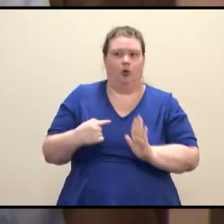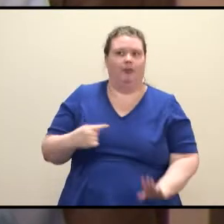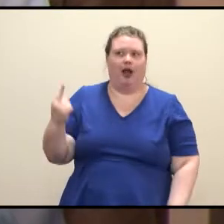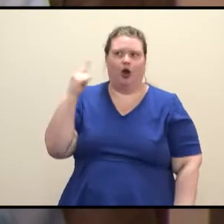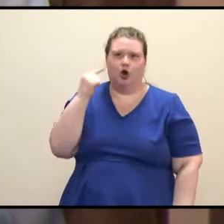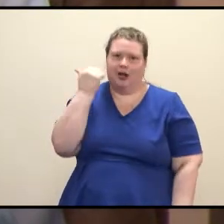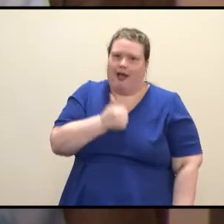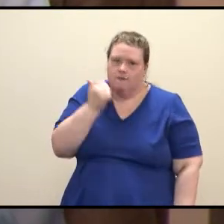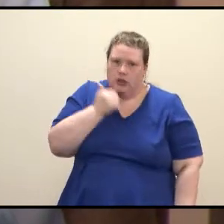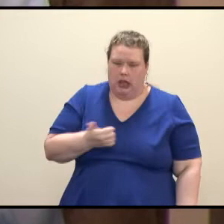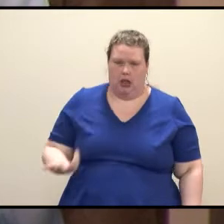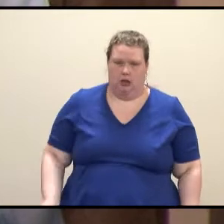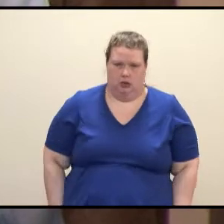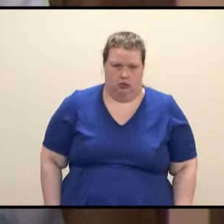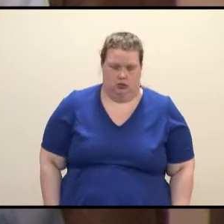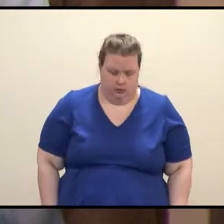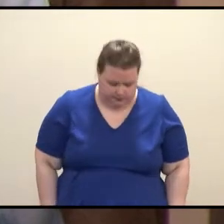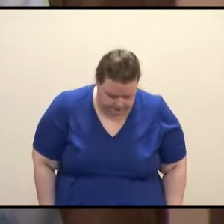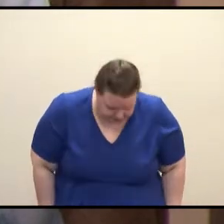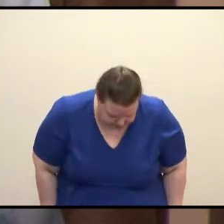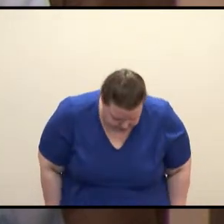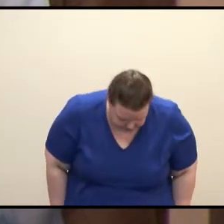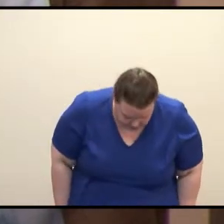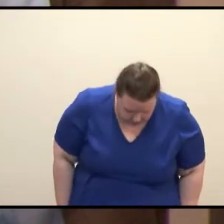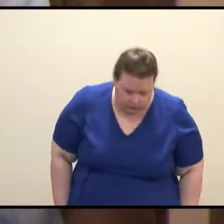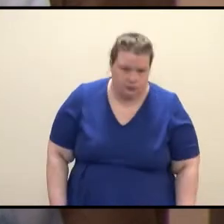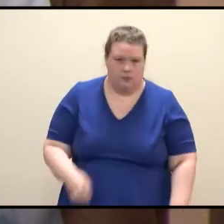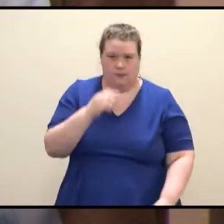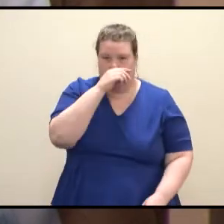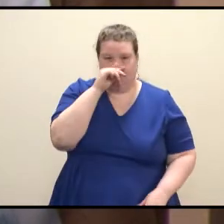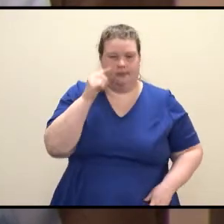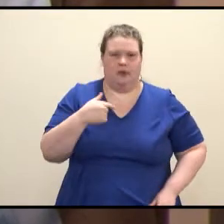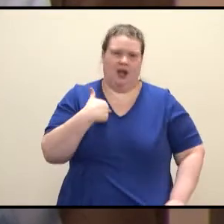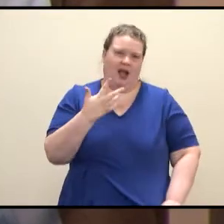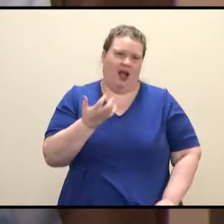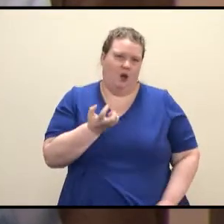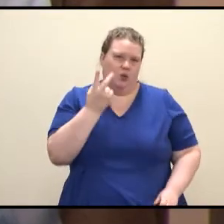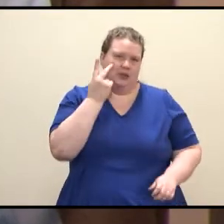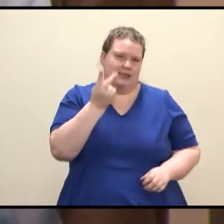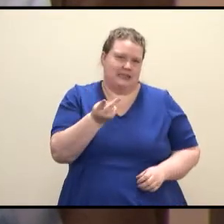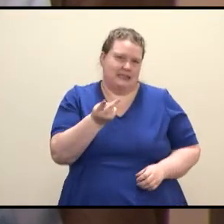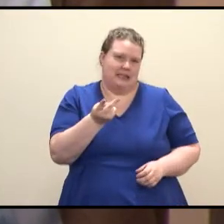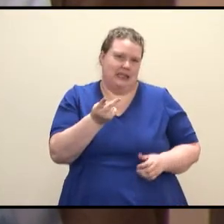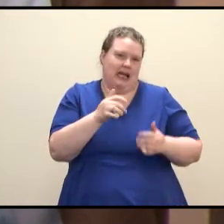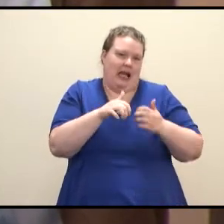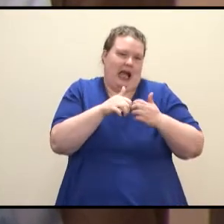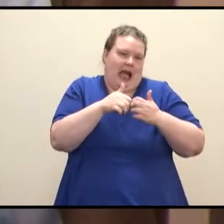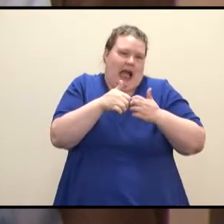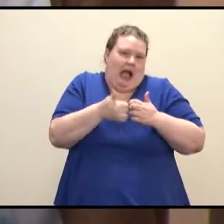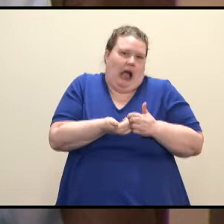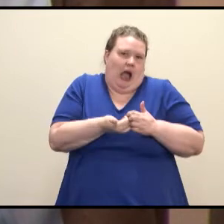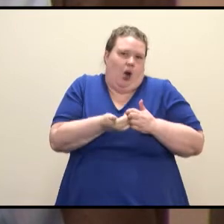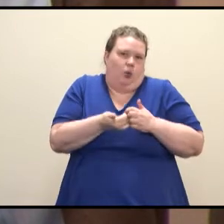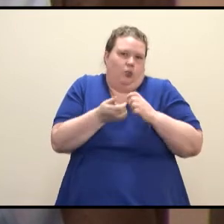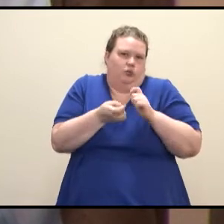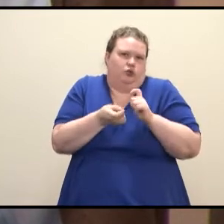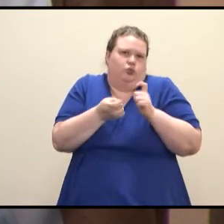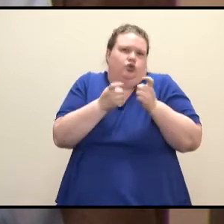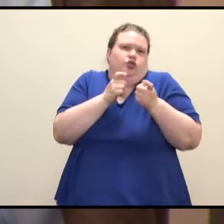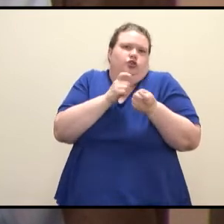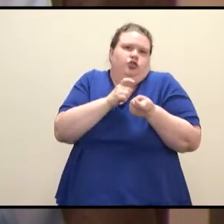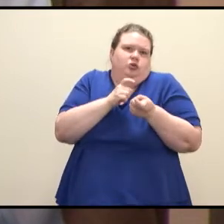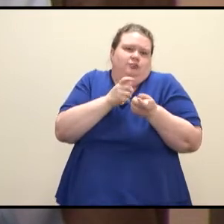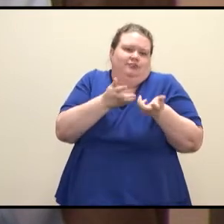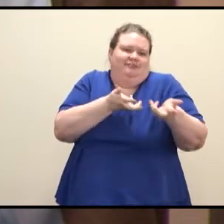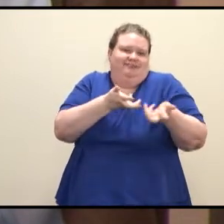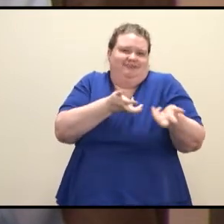I still heard it every day. And so I'd love to see a strategy to, one, engage that comment from the Waco Association of